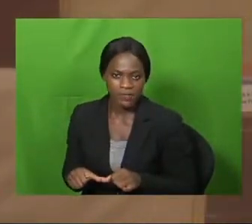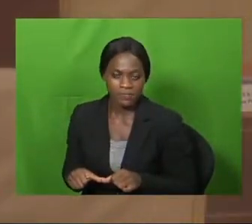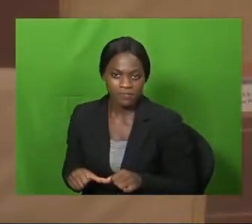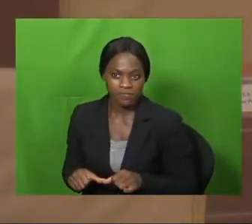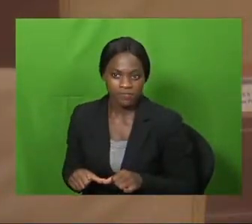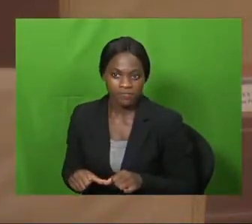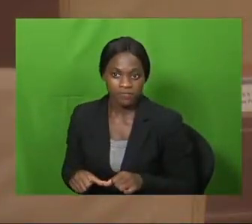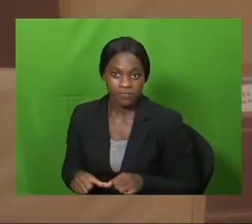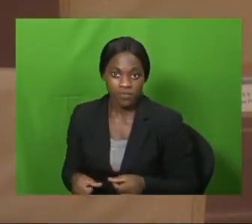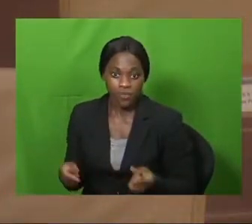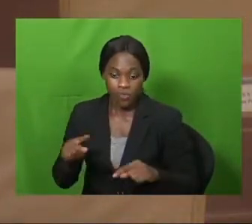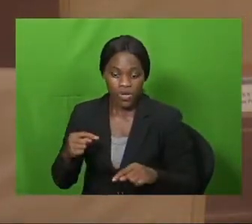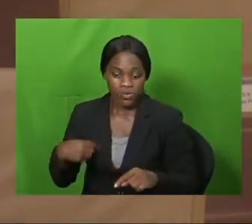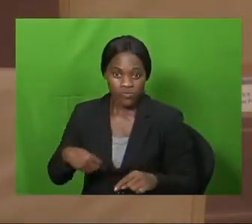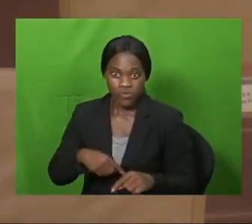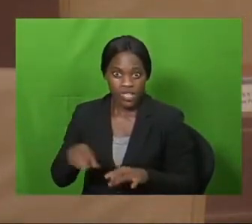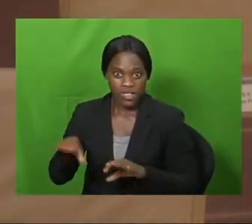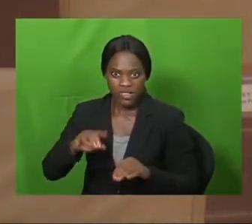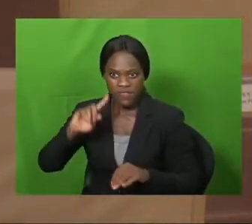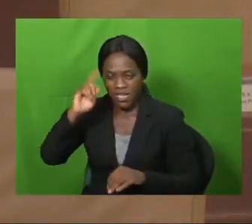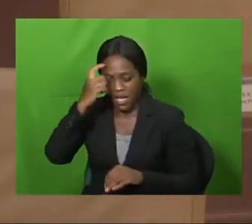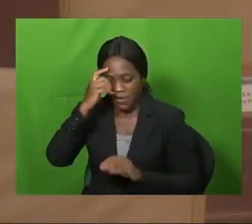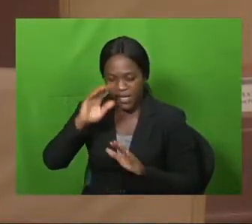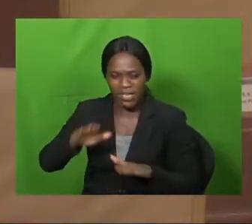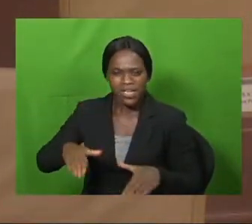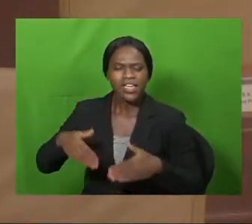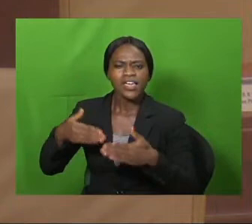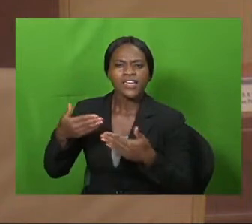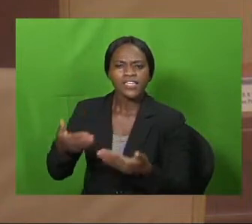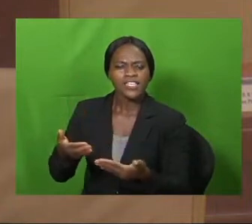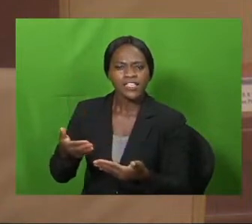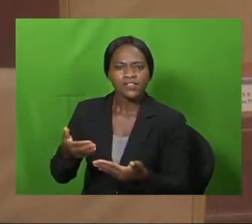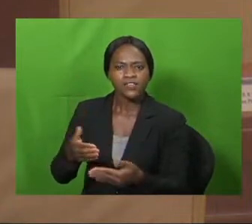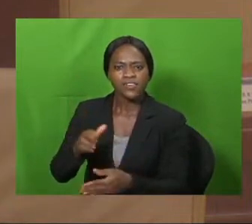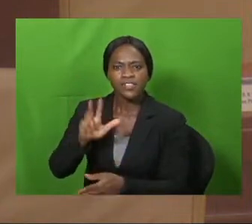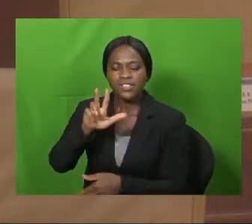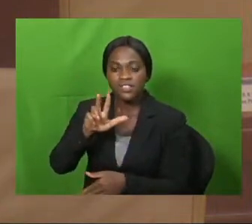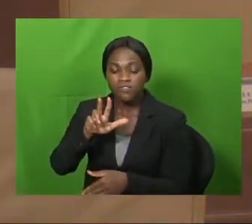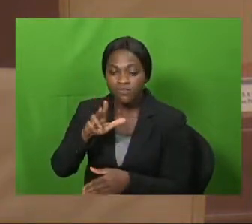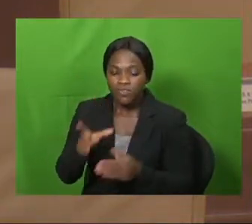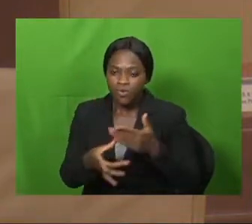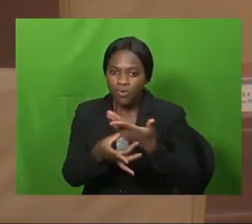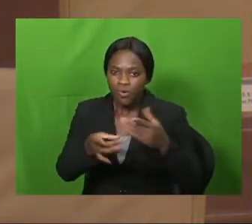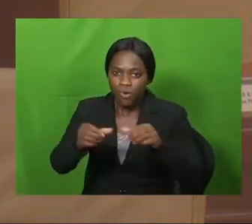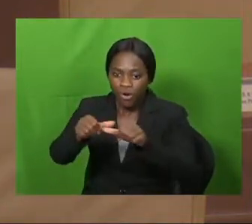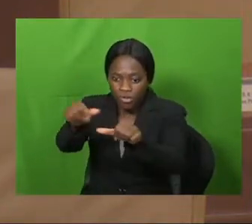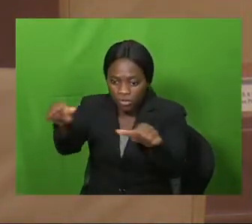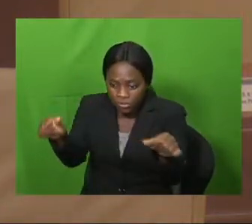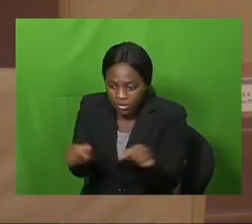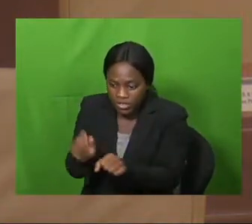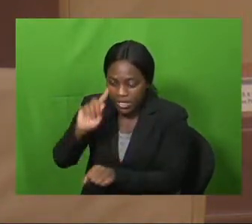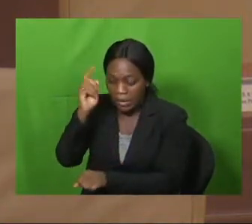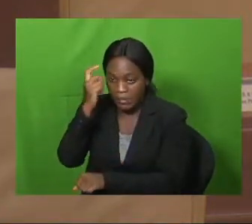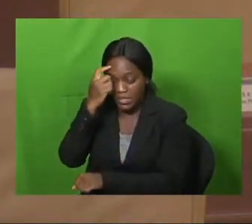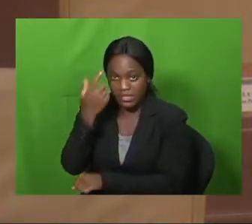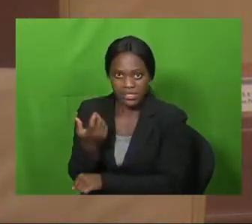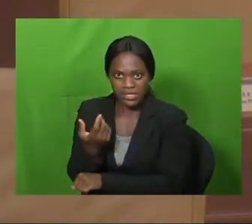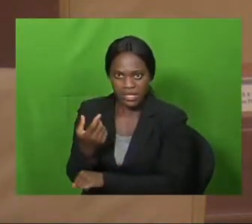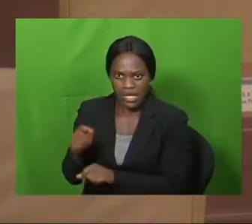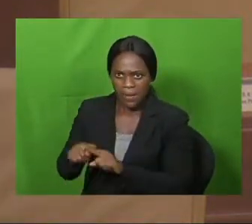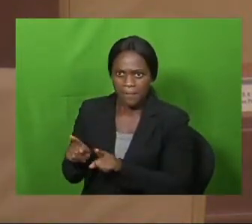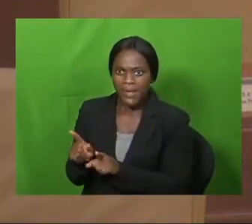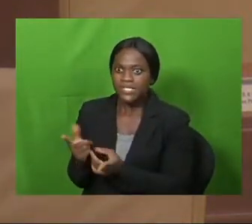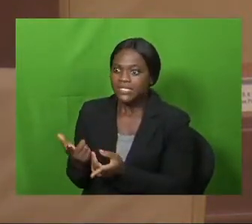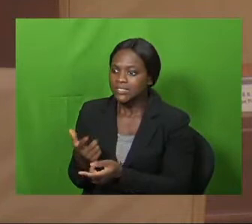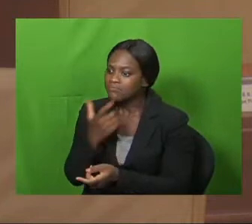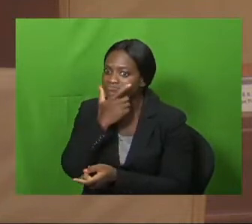we, by the time we're leaving office, handed over 3 oil fields to this government. This government has not been able to add even